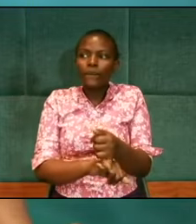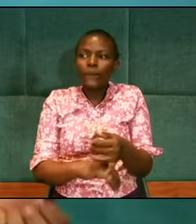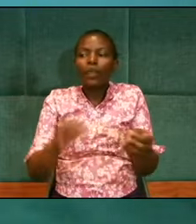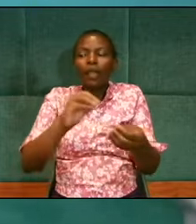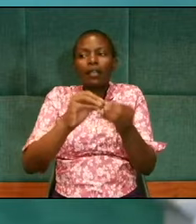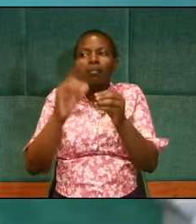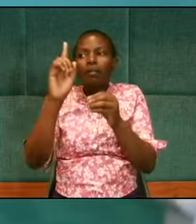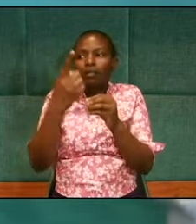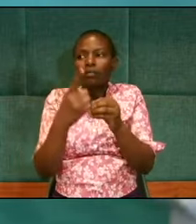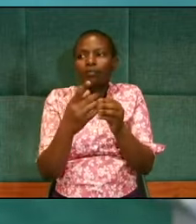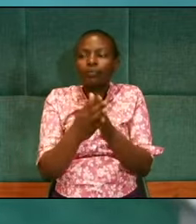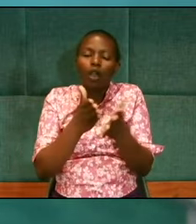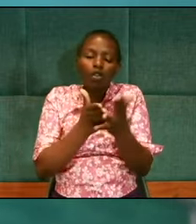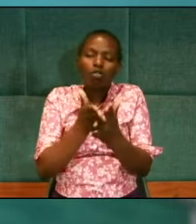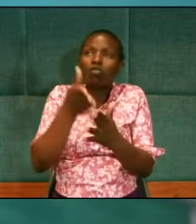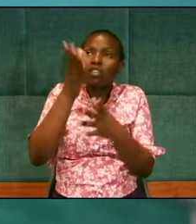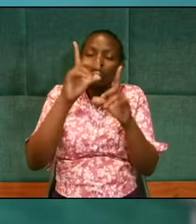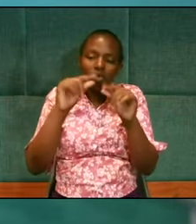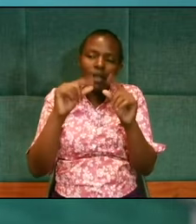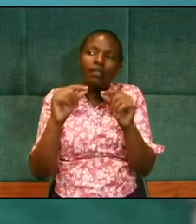one is through his word.